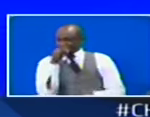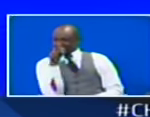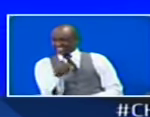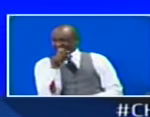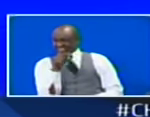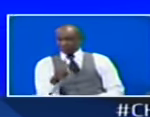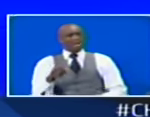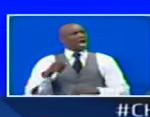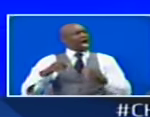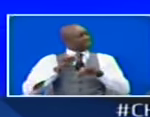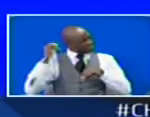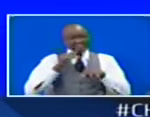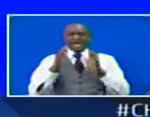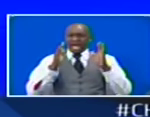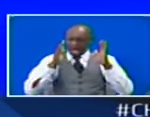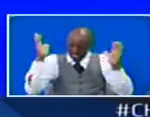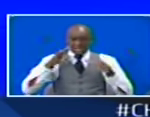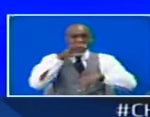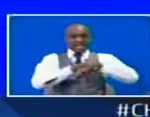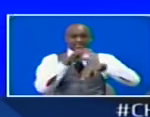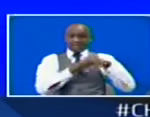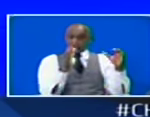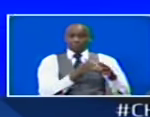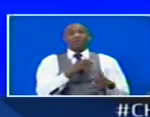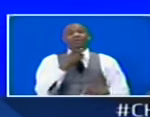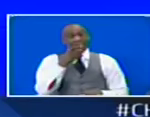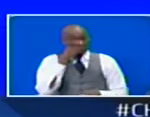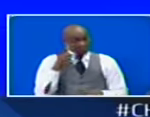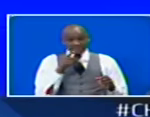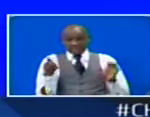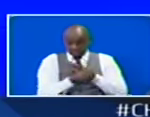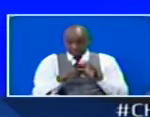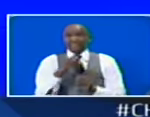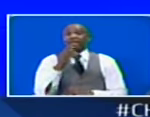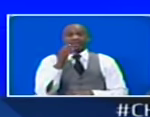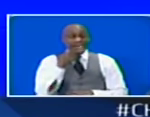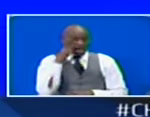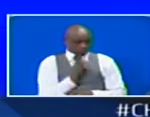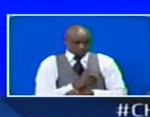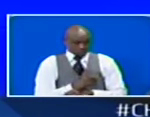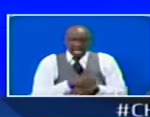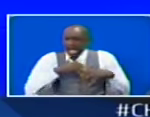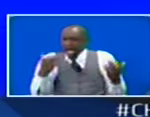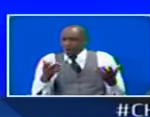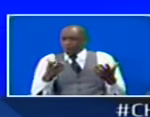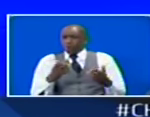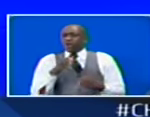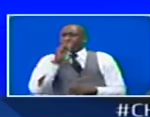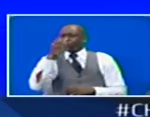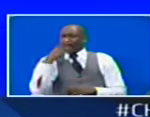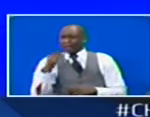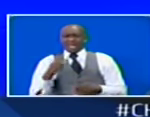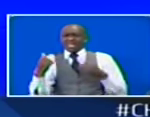major blow to NASA presidential running mate Kalonzo Musyoka. But just how influential is Mudhama